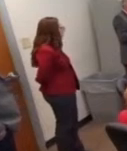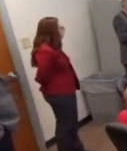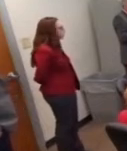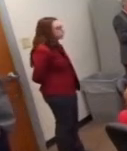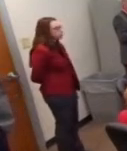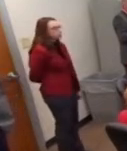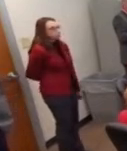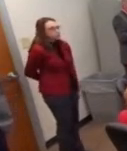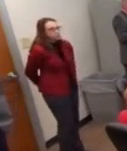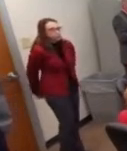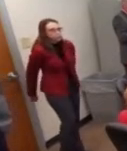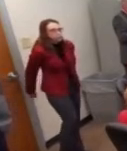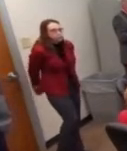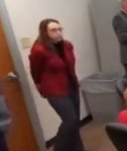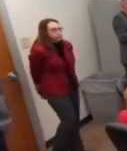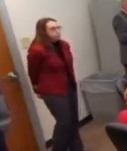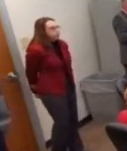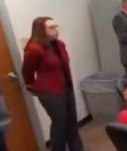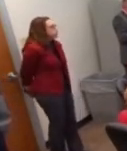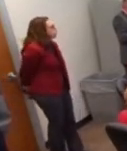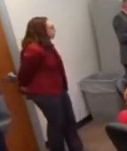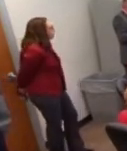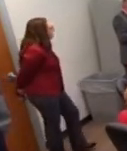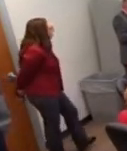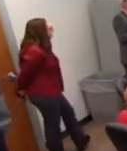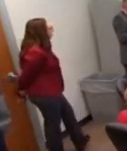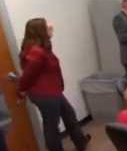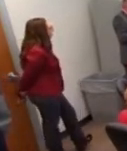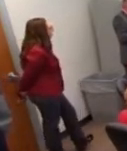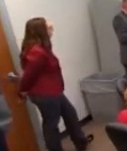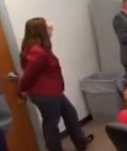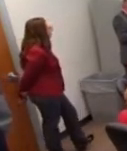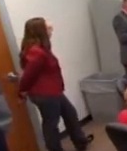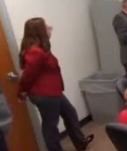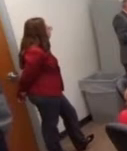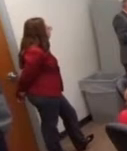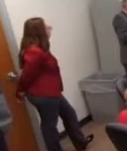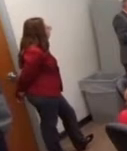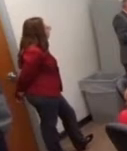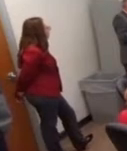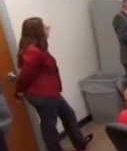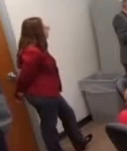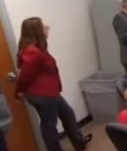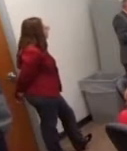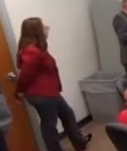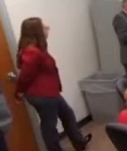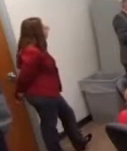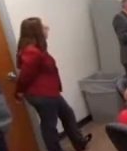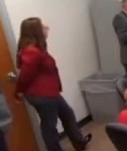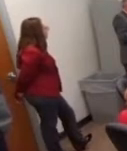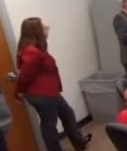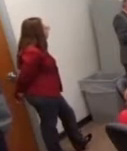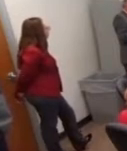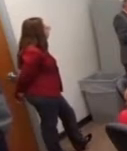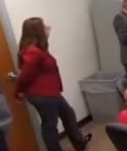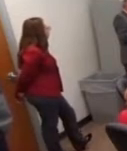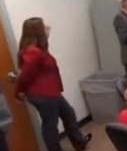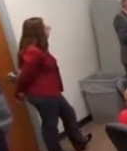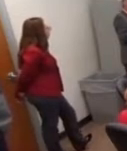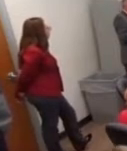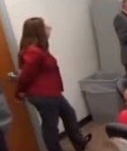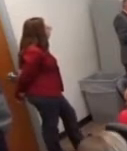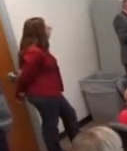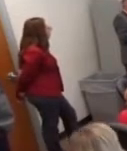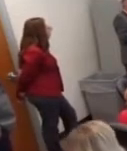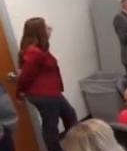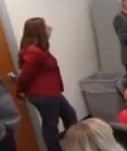where you are another thing I think we need to address is we hear from the law assistant again it's clear experience